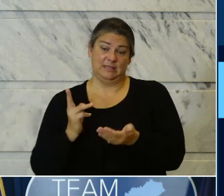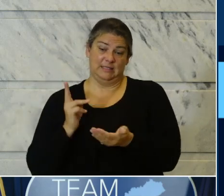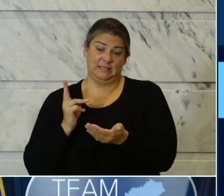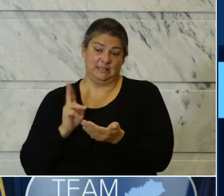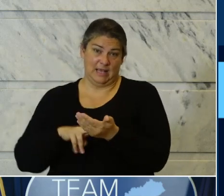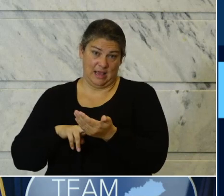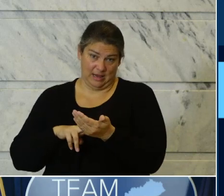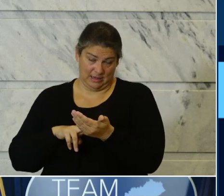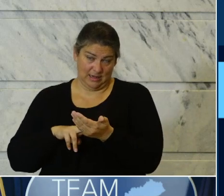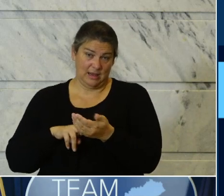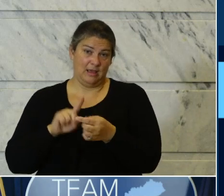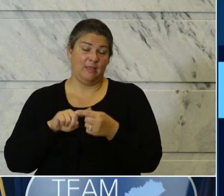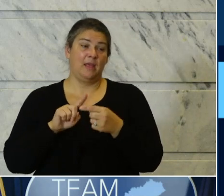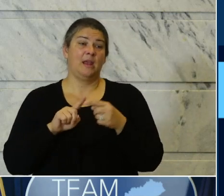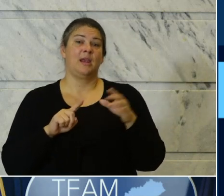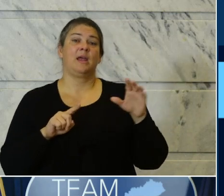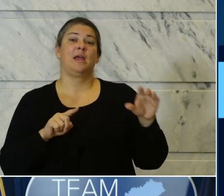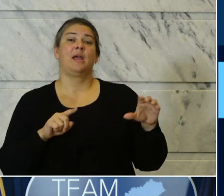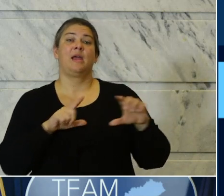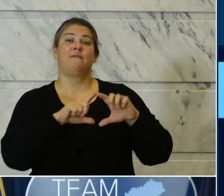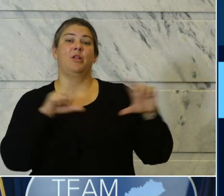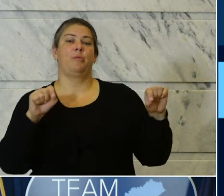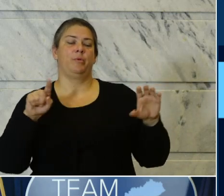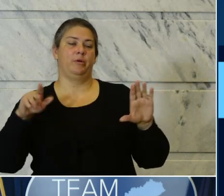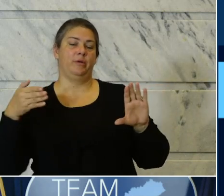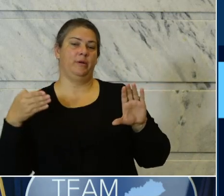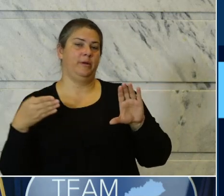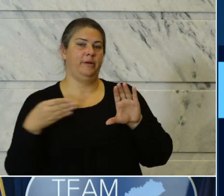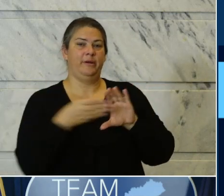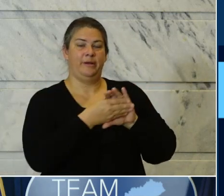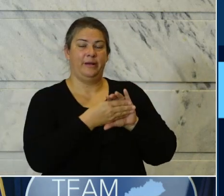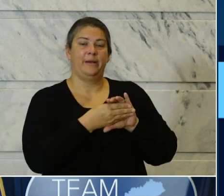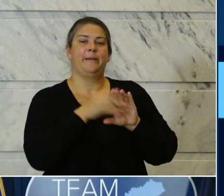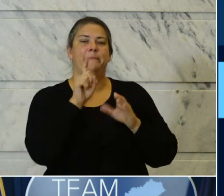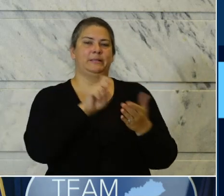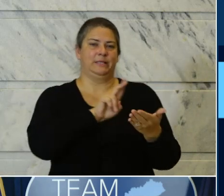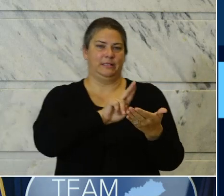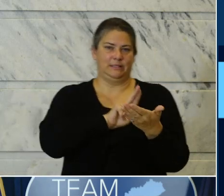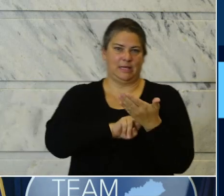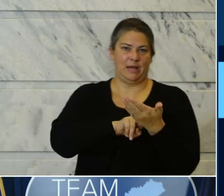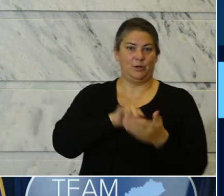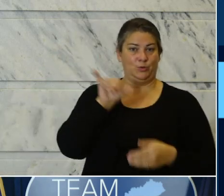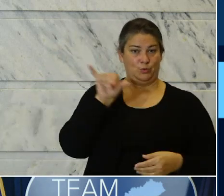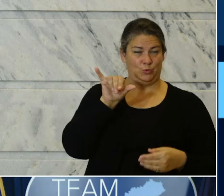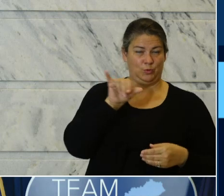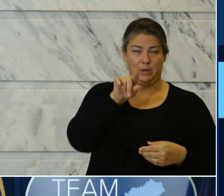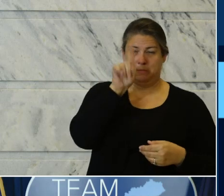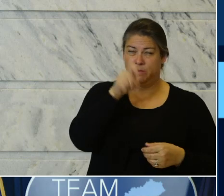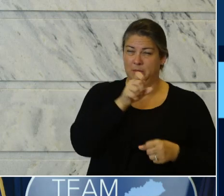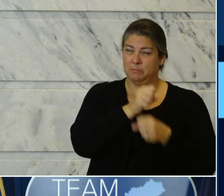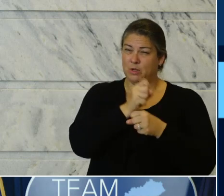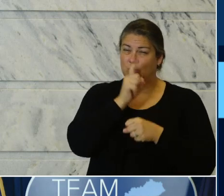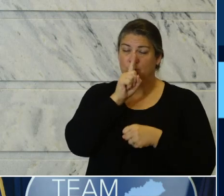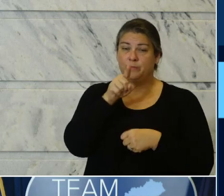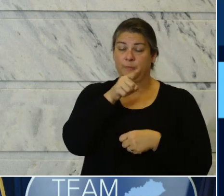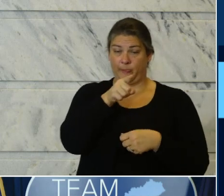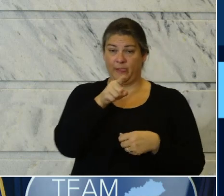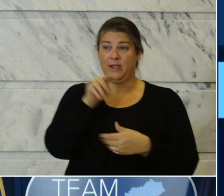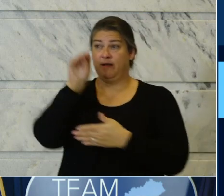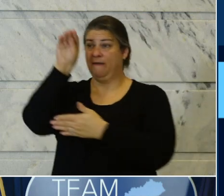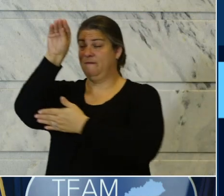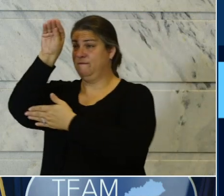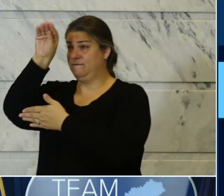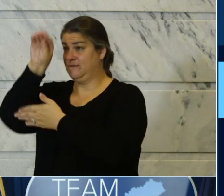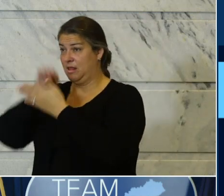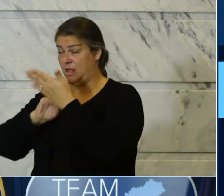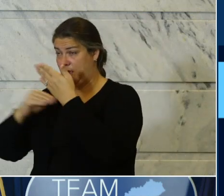envelope, which you also have to sign. We want to make sure your vote counts, So you got to fill out your ballot, seal it in